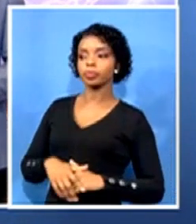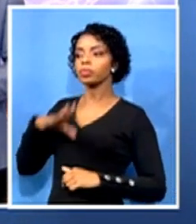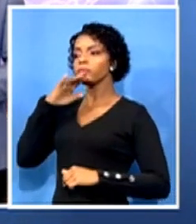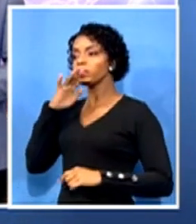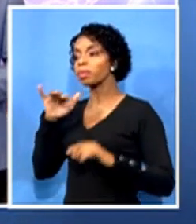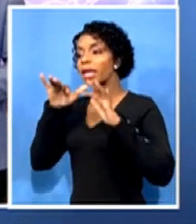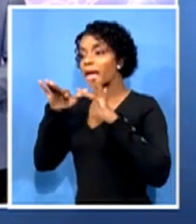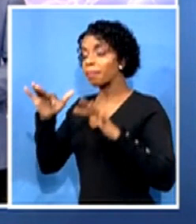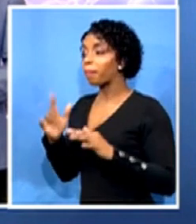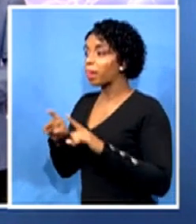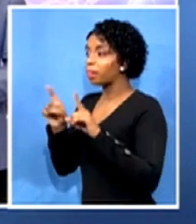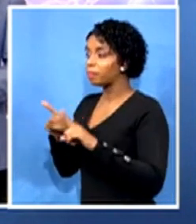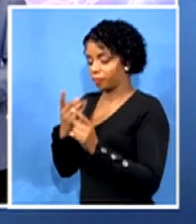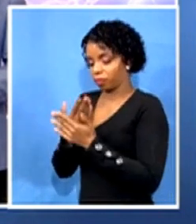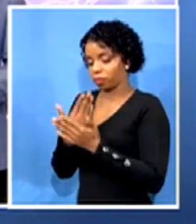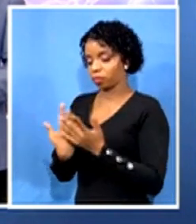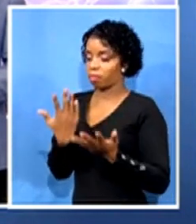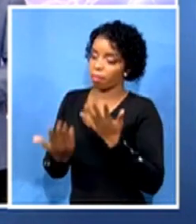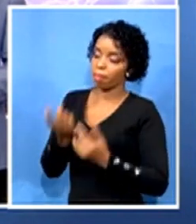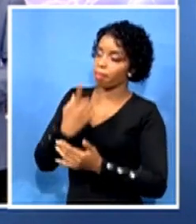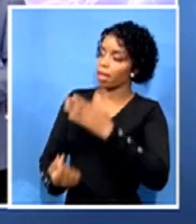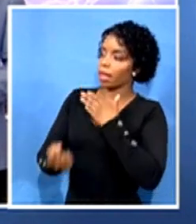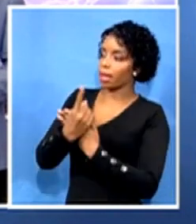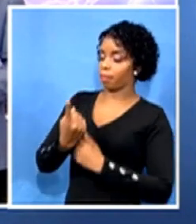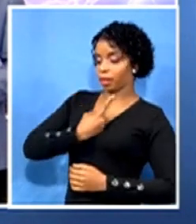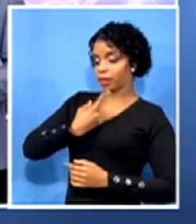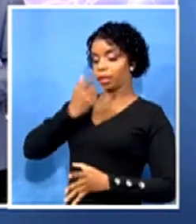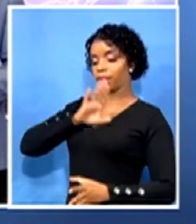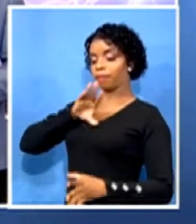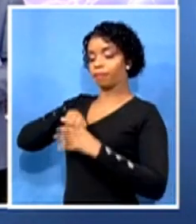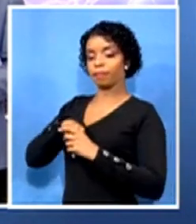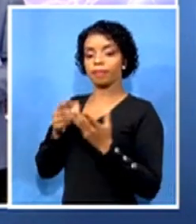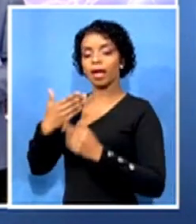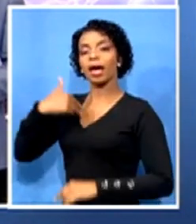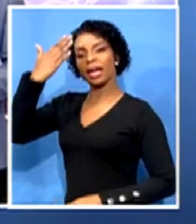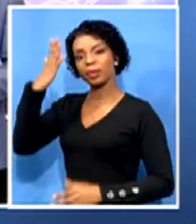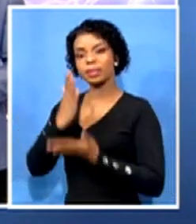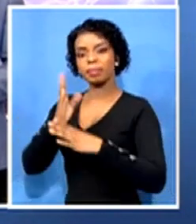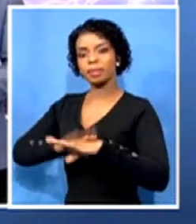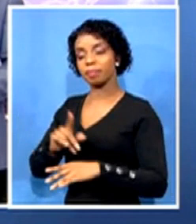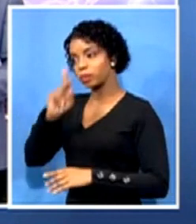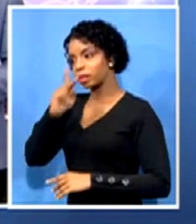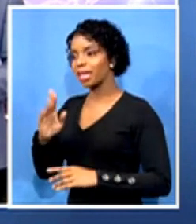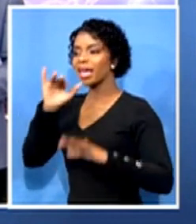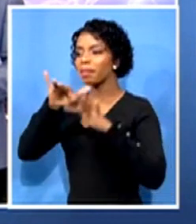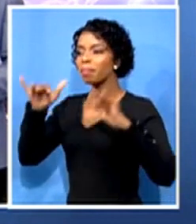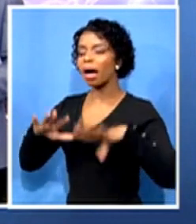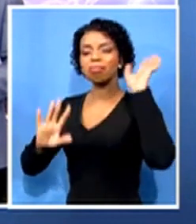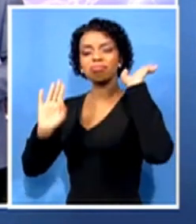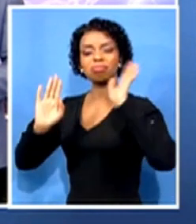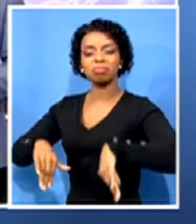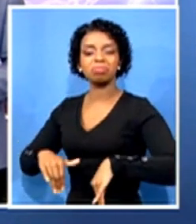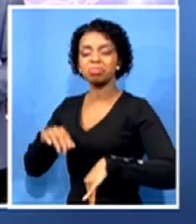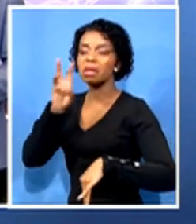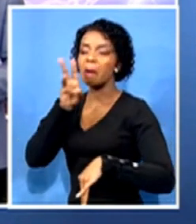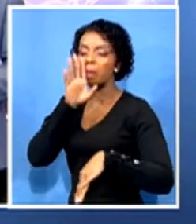situation. I know that sometimes we see accidents and people say, no, there was just a small pool of water. I just drove through it. I did not